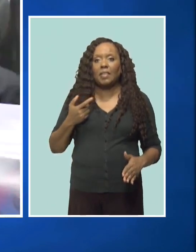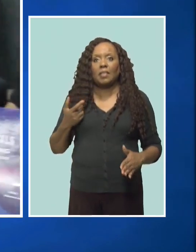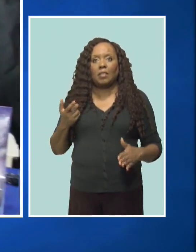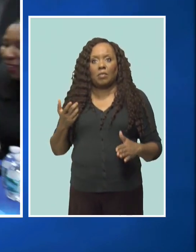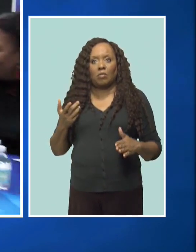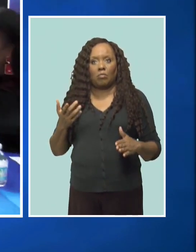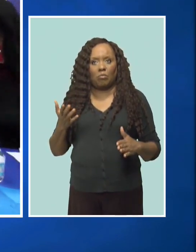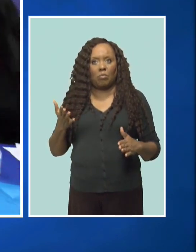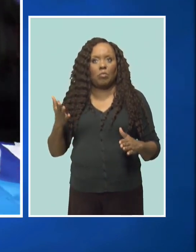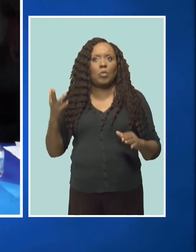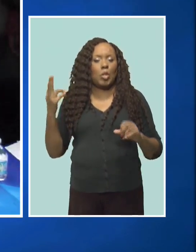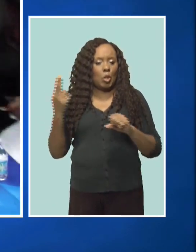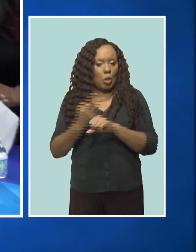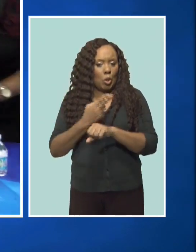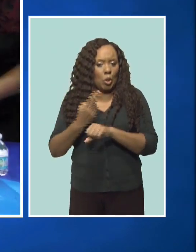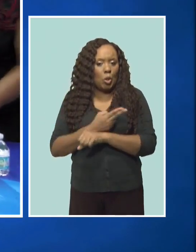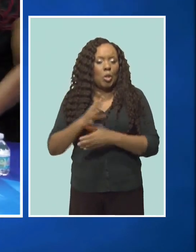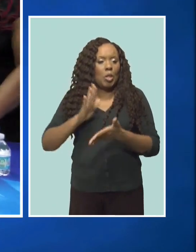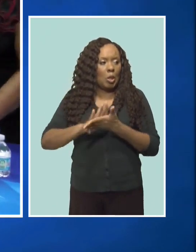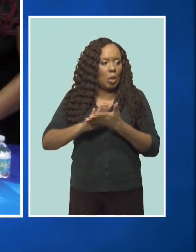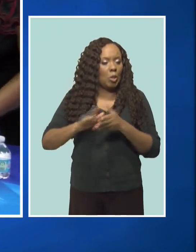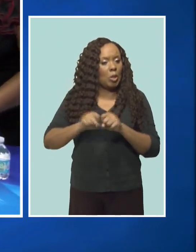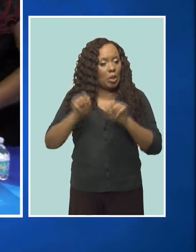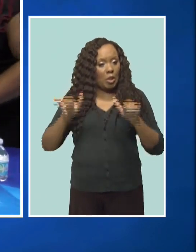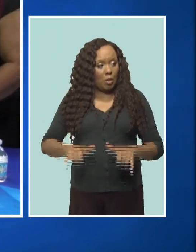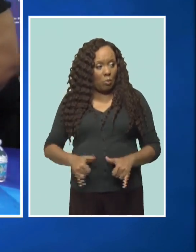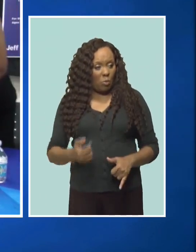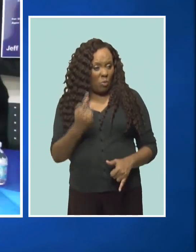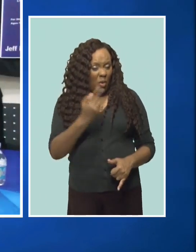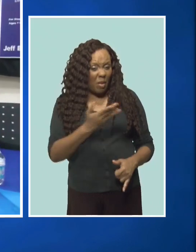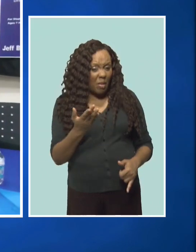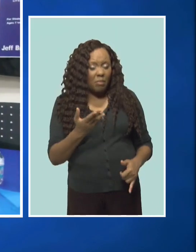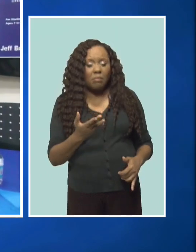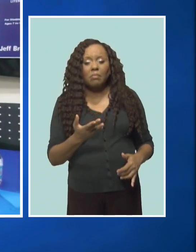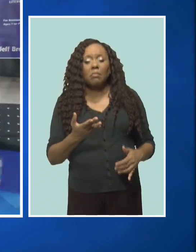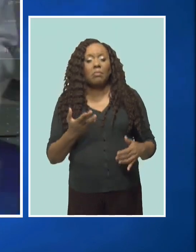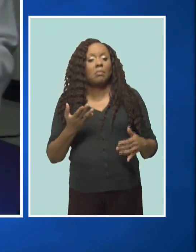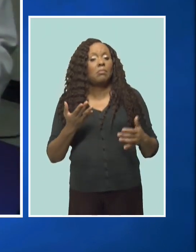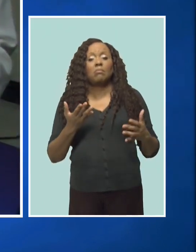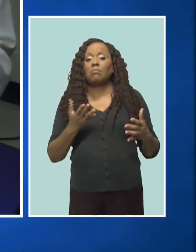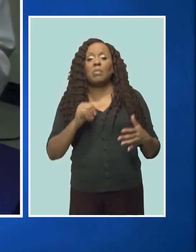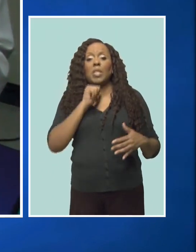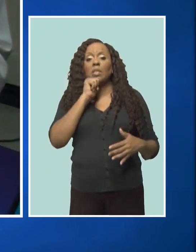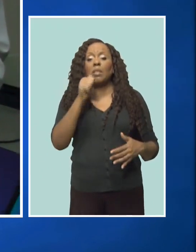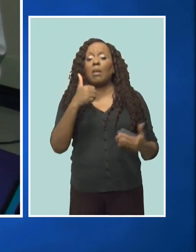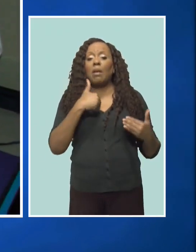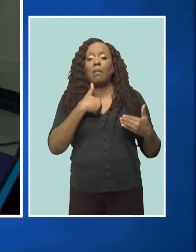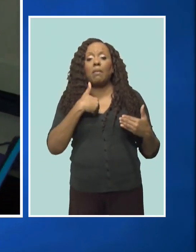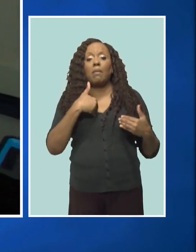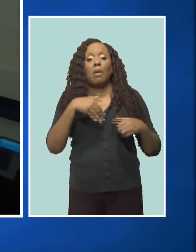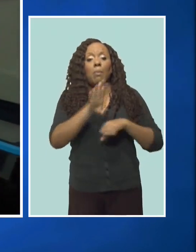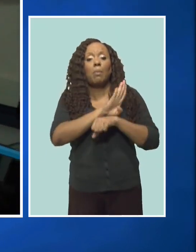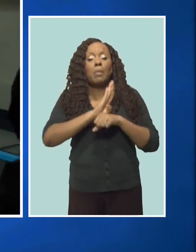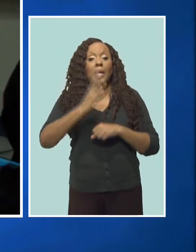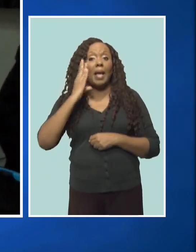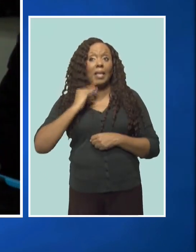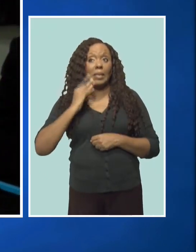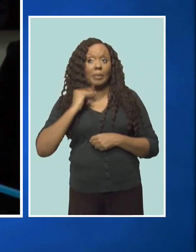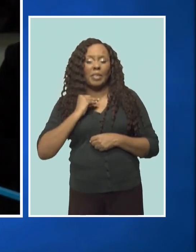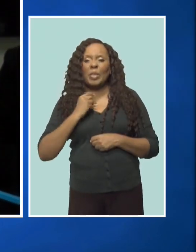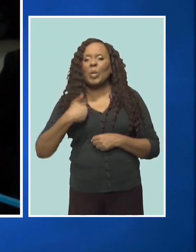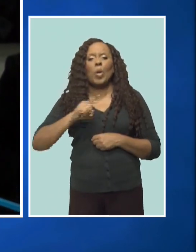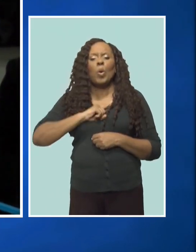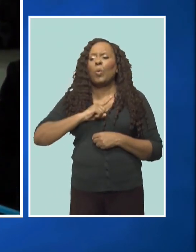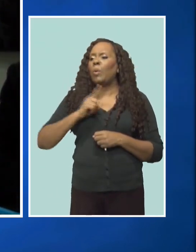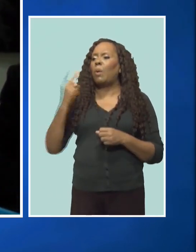texts used in Barbados' schools is that it bears no relevance to local experiences. And he recommends